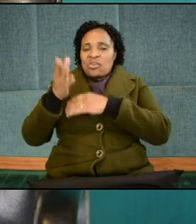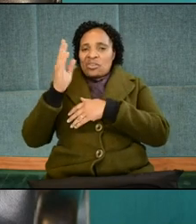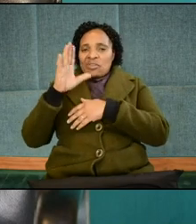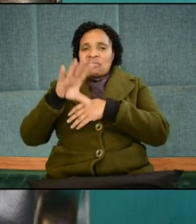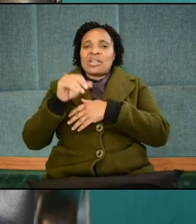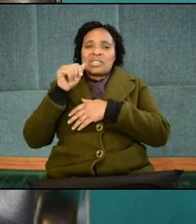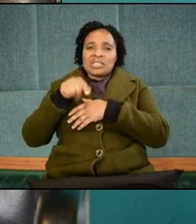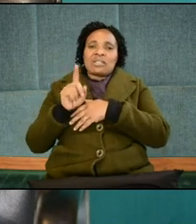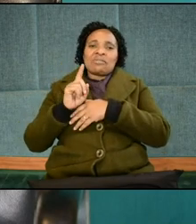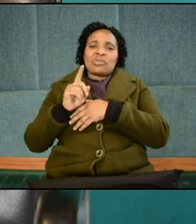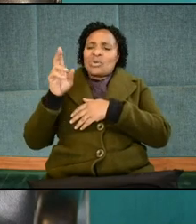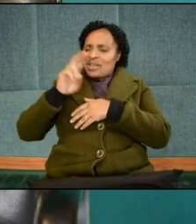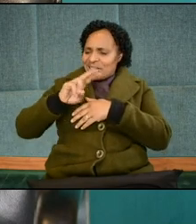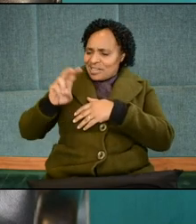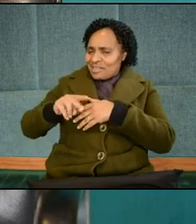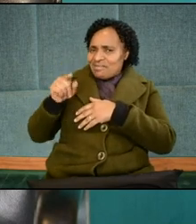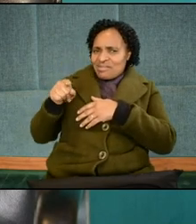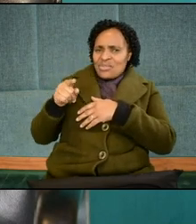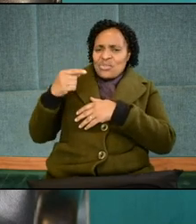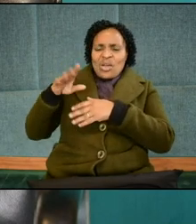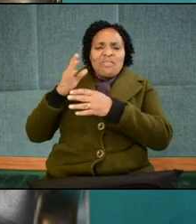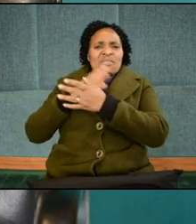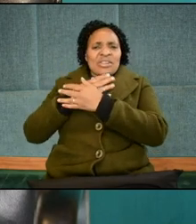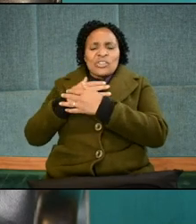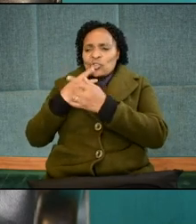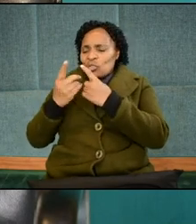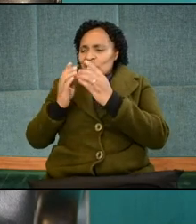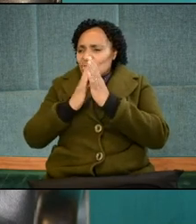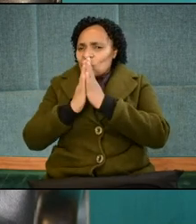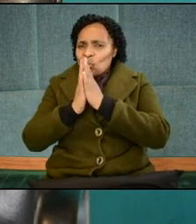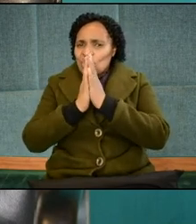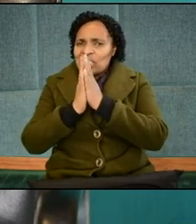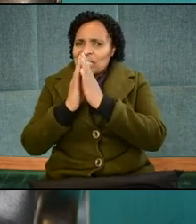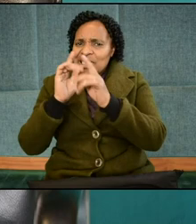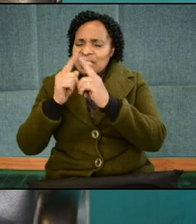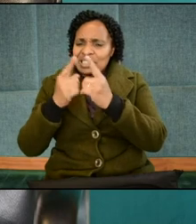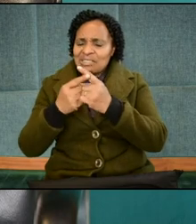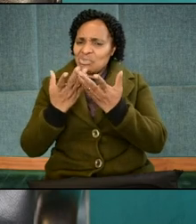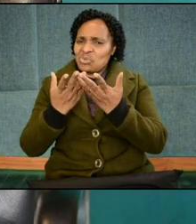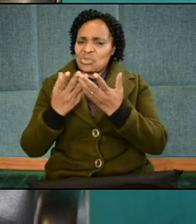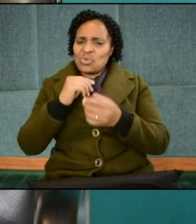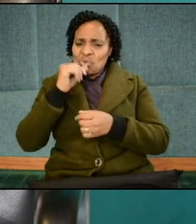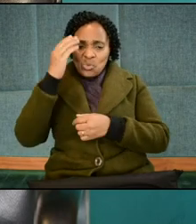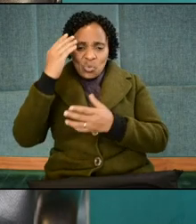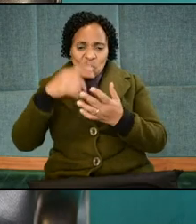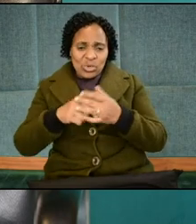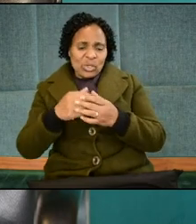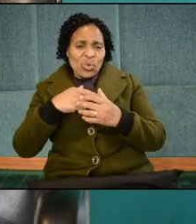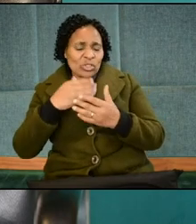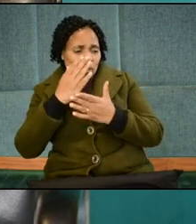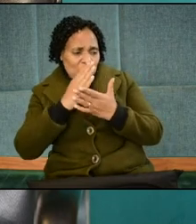find yourself going to read because your friends are talking about a story and you're just floating,